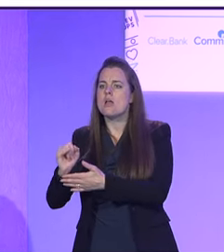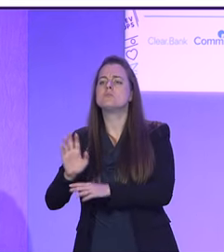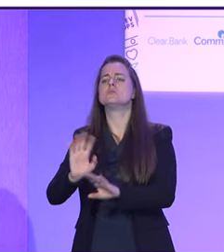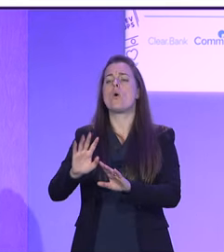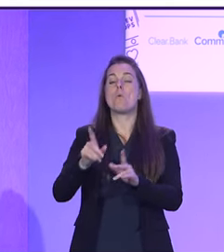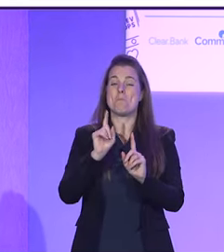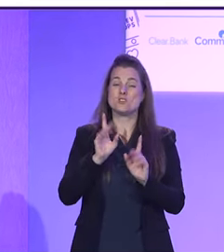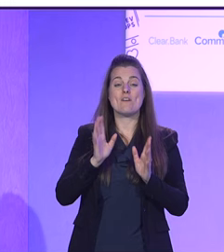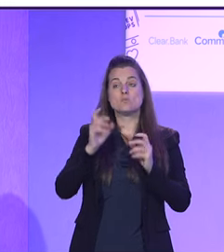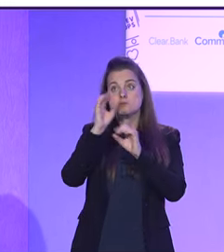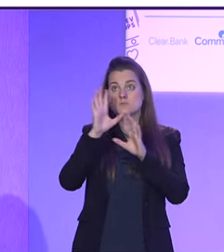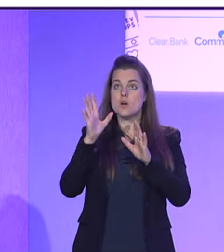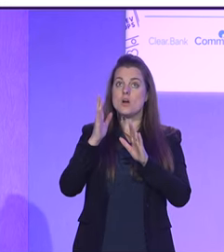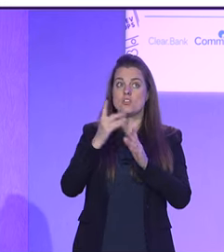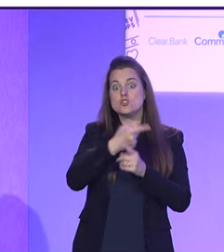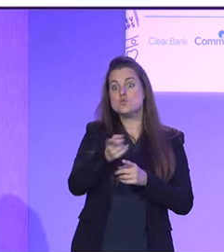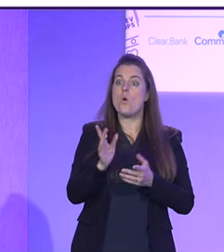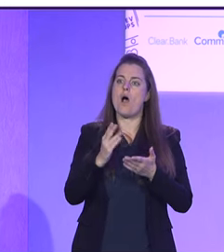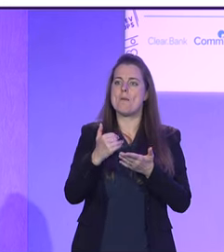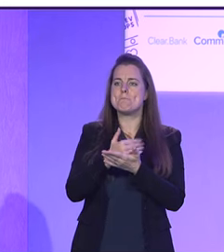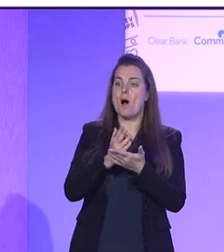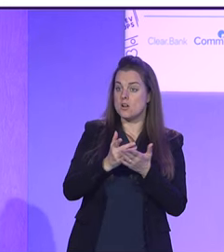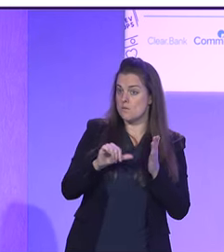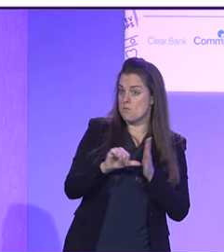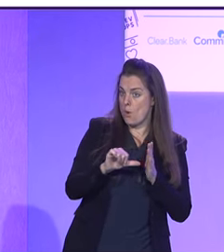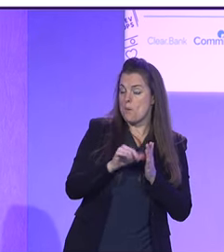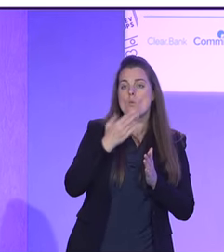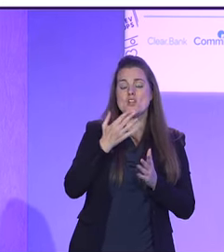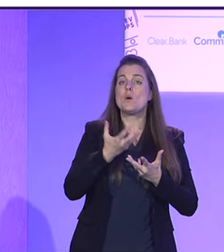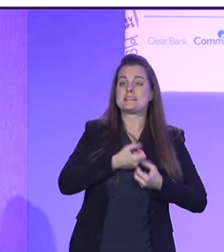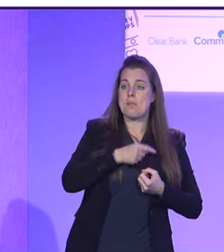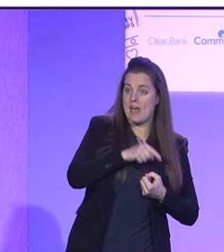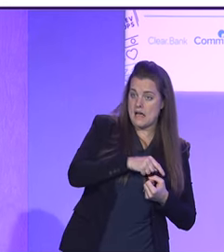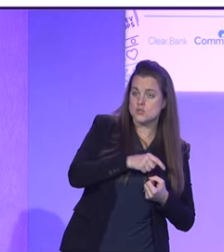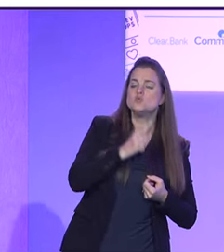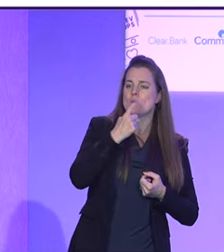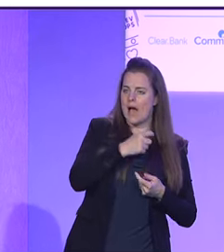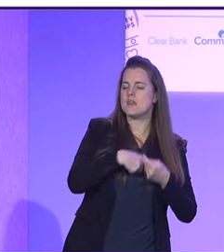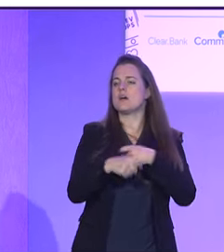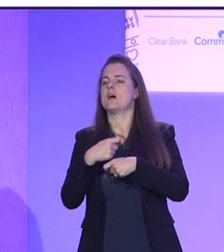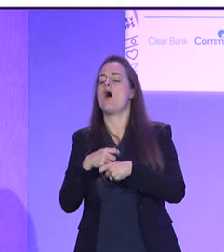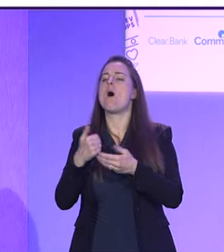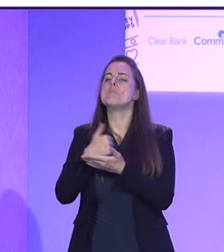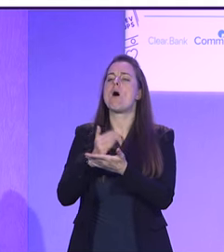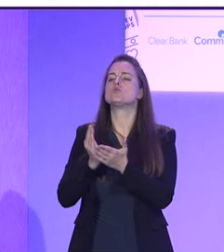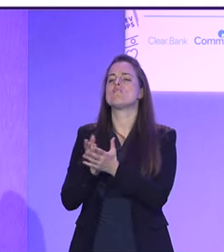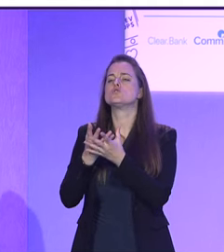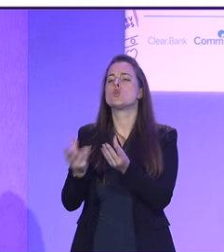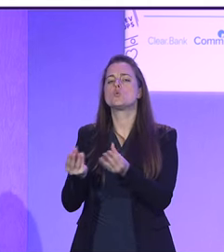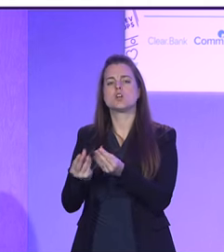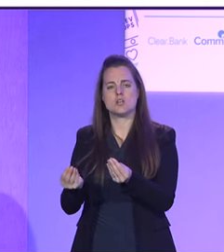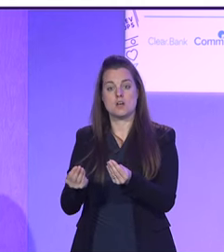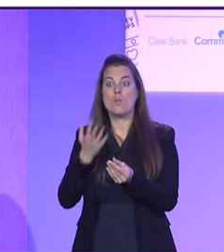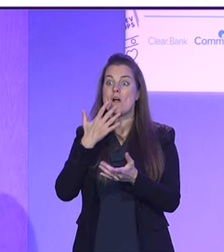of the problem, by definition, that means you can be part of the solution. And as soon as people understand that, they understand what power they have and how